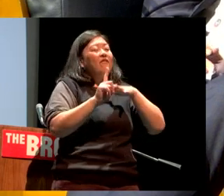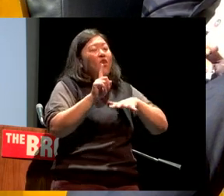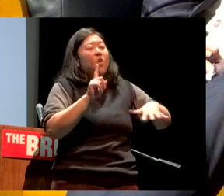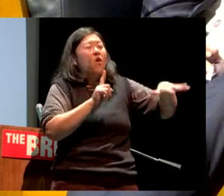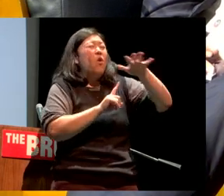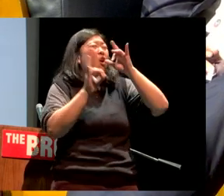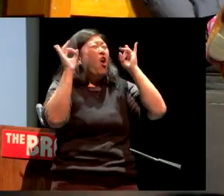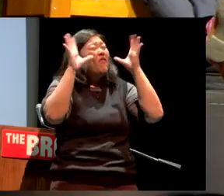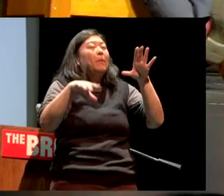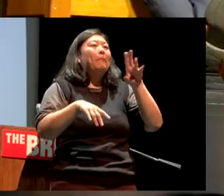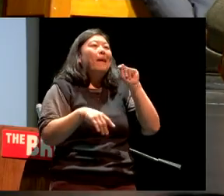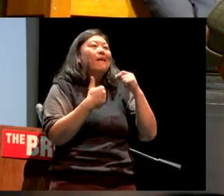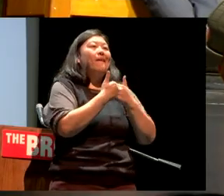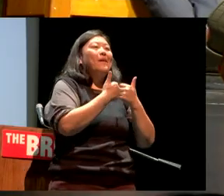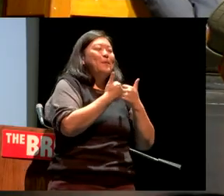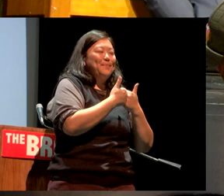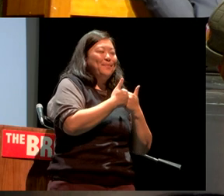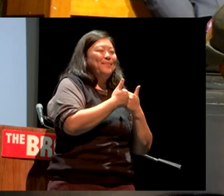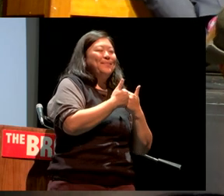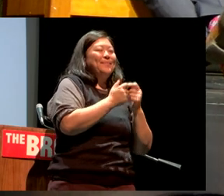it works.